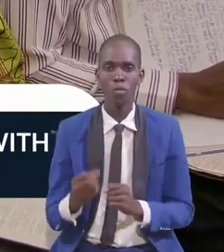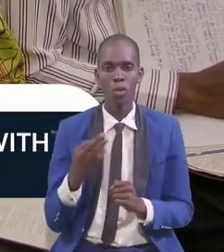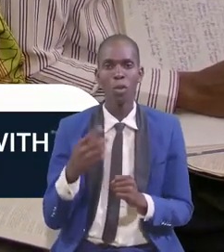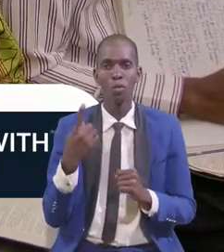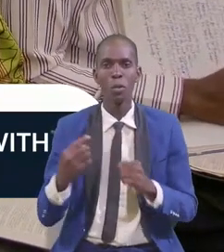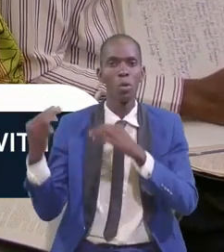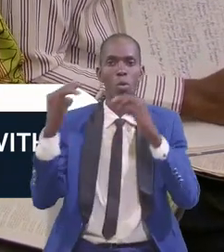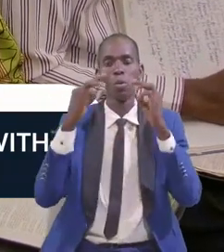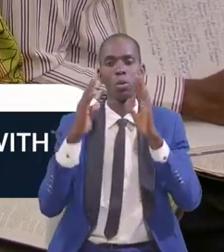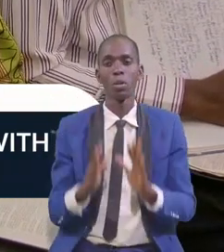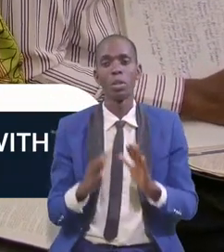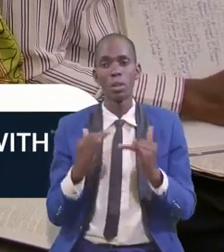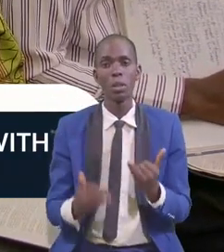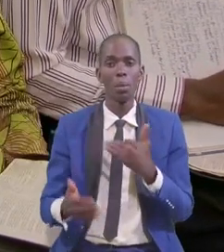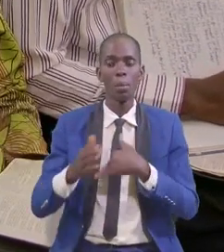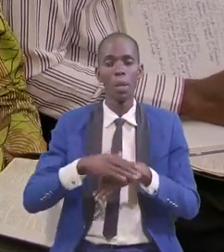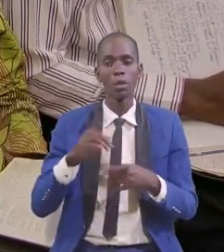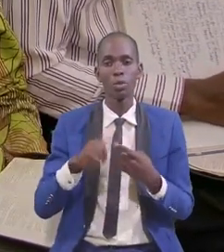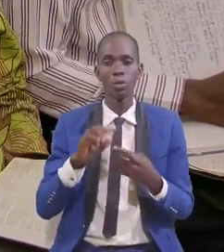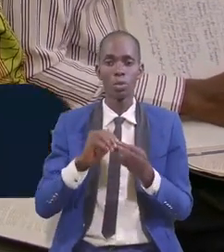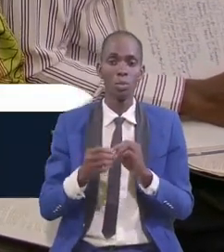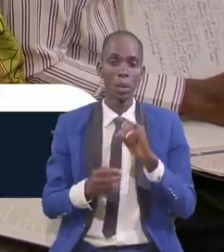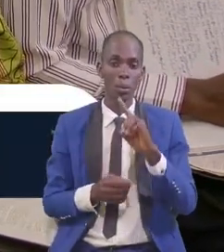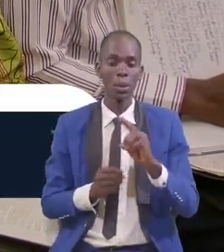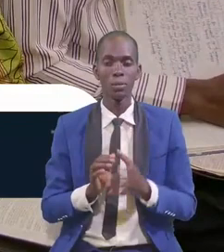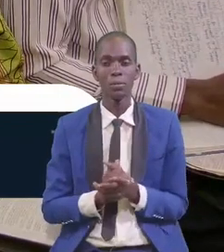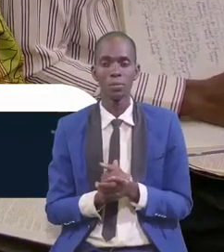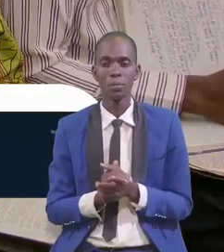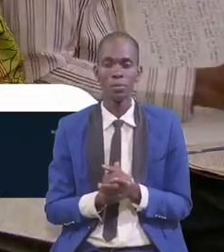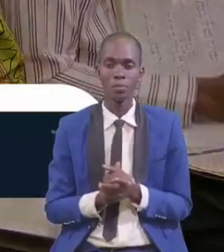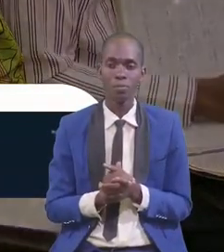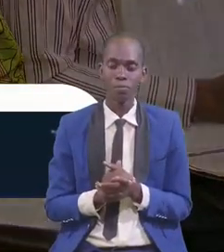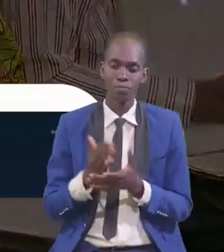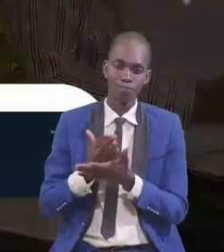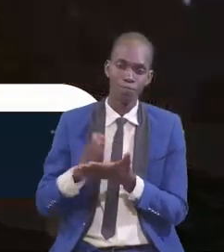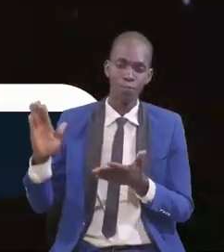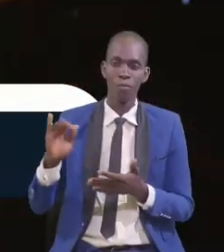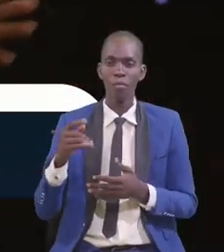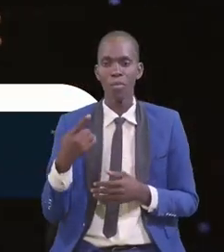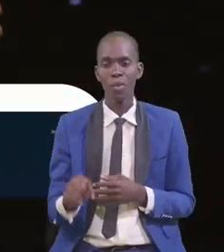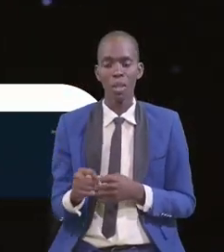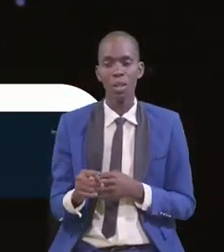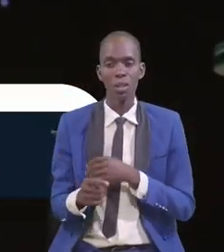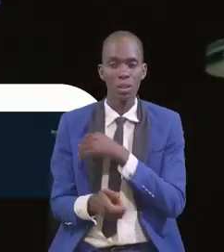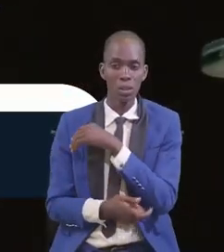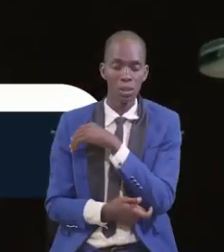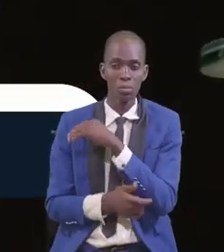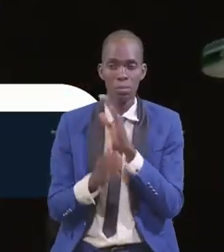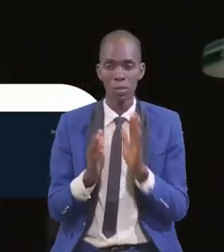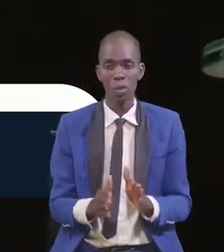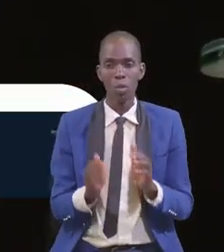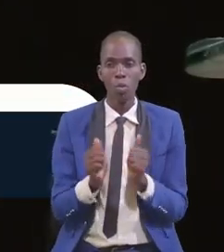the warrior. Look at number one. Number one, resisting the tempter with the